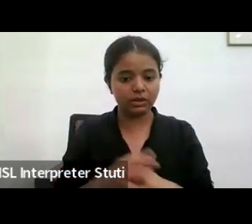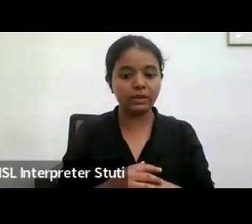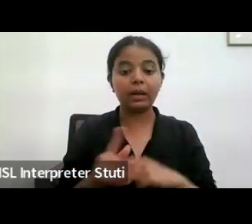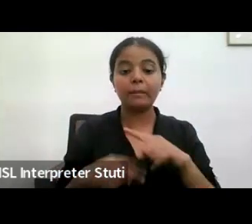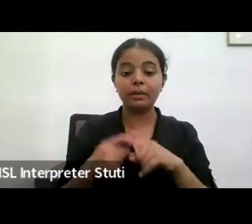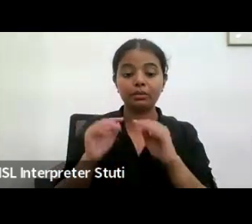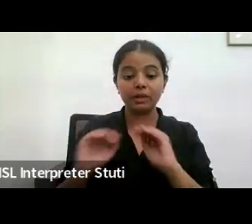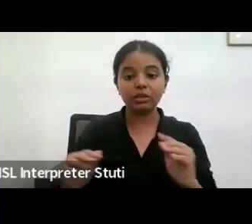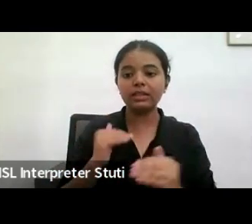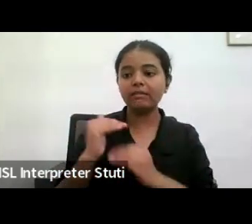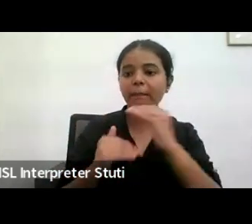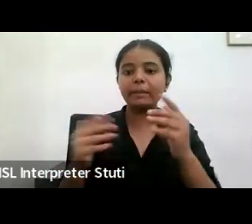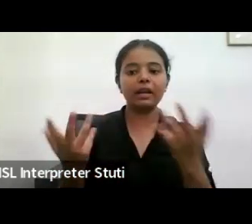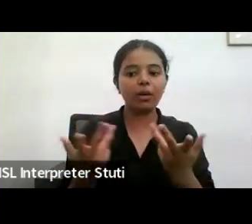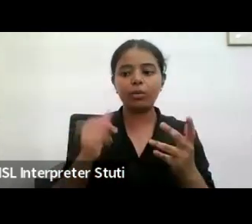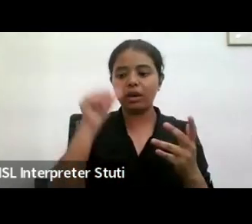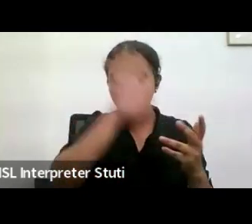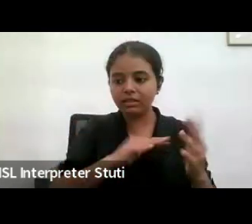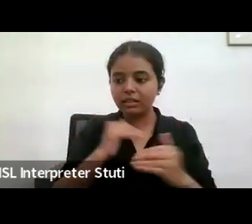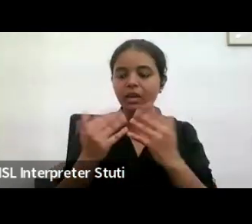country. Next.